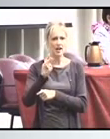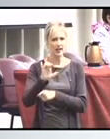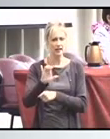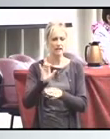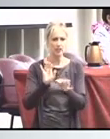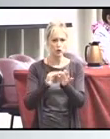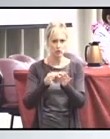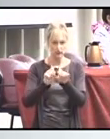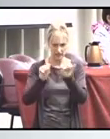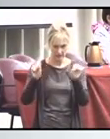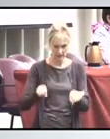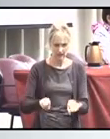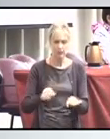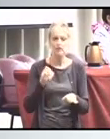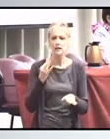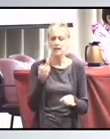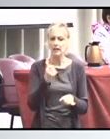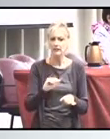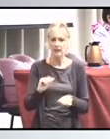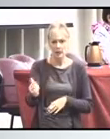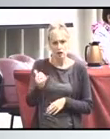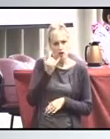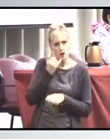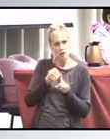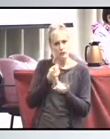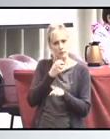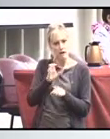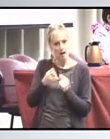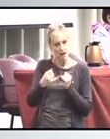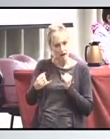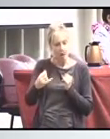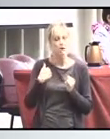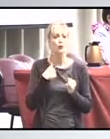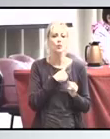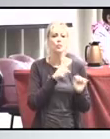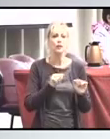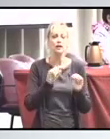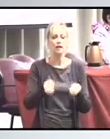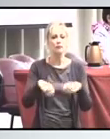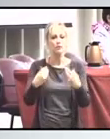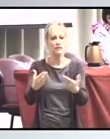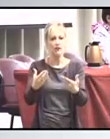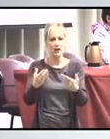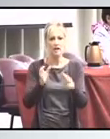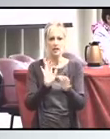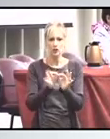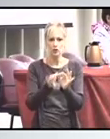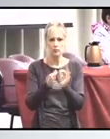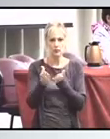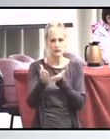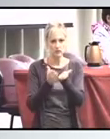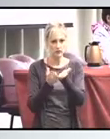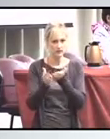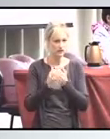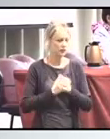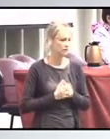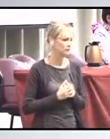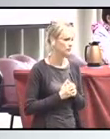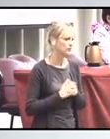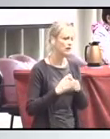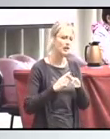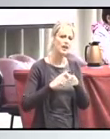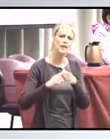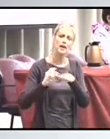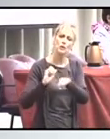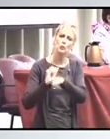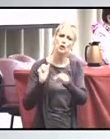at our when we have any calls coming into our hotline at any given time, we're able to provide interpretive services that way. And then we